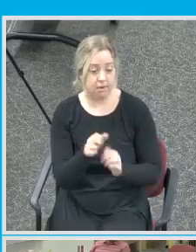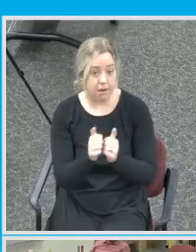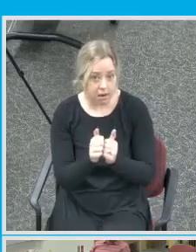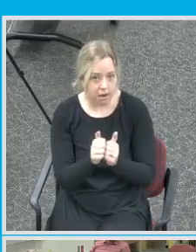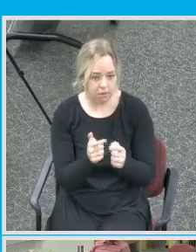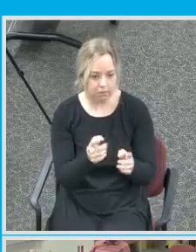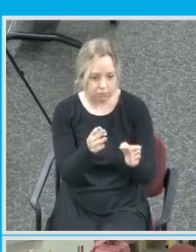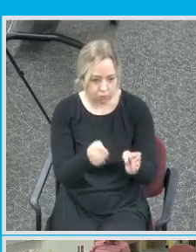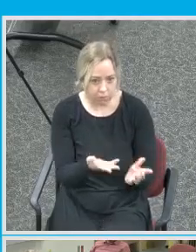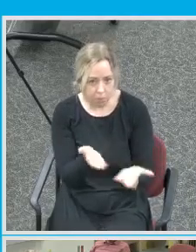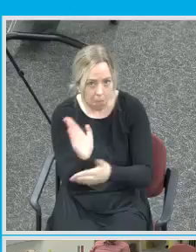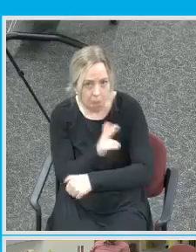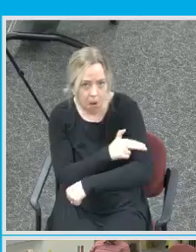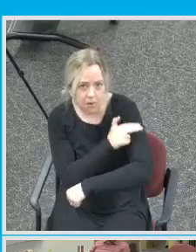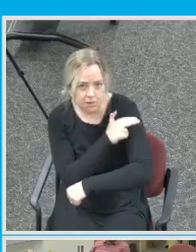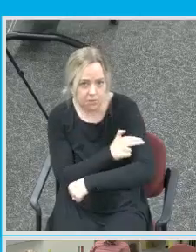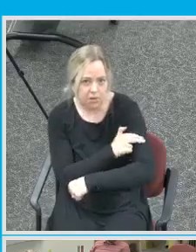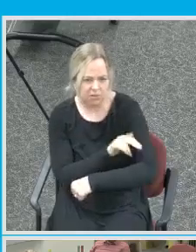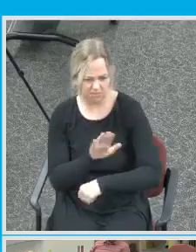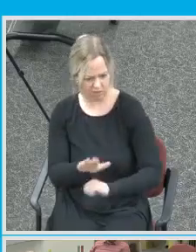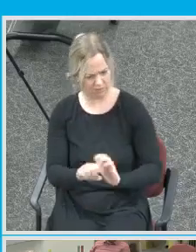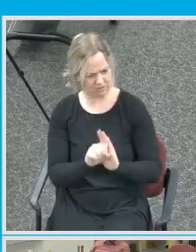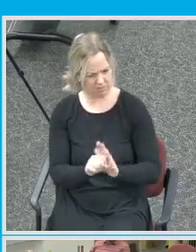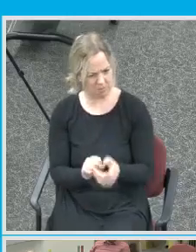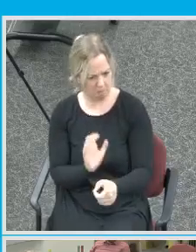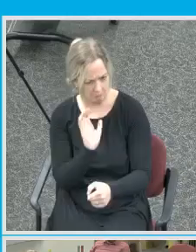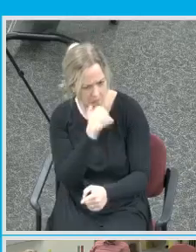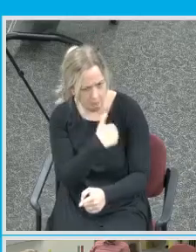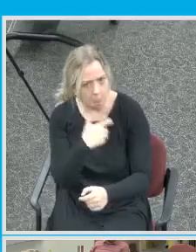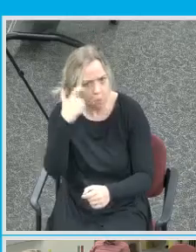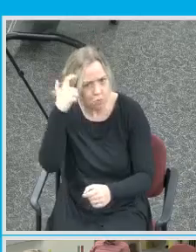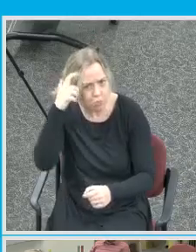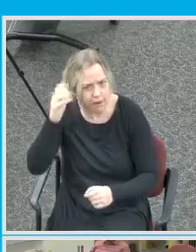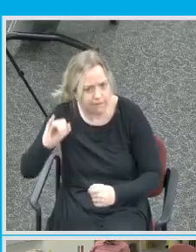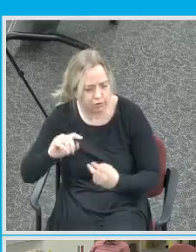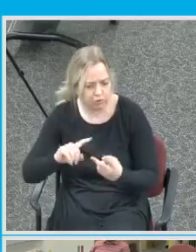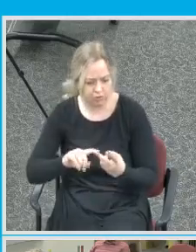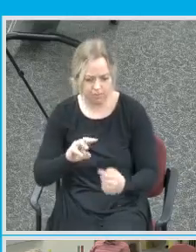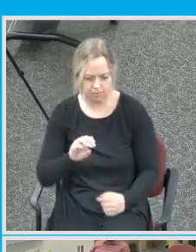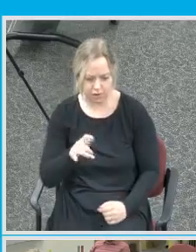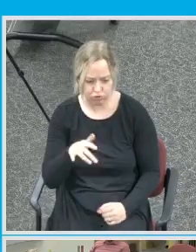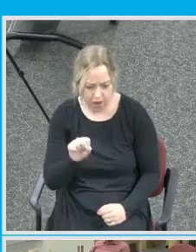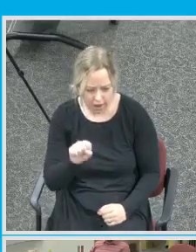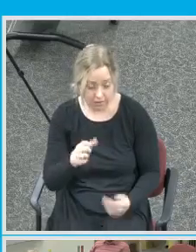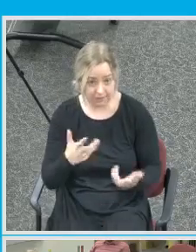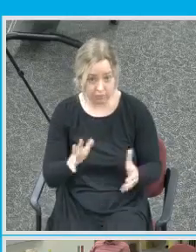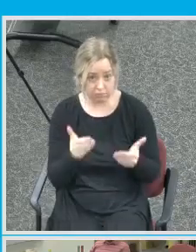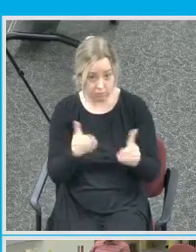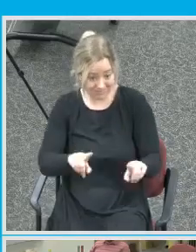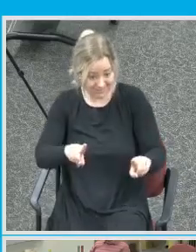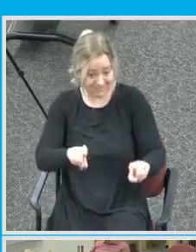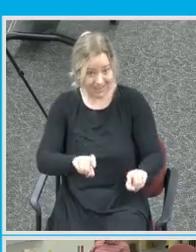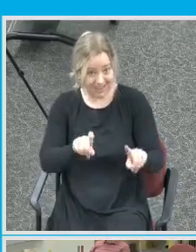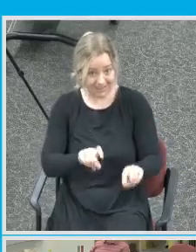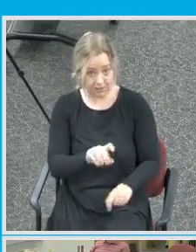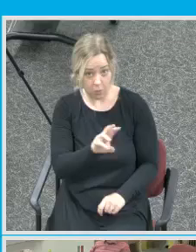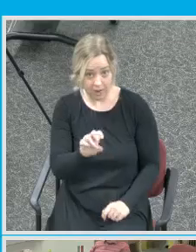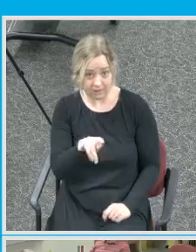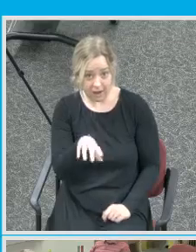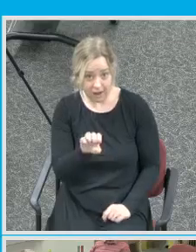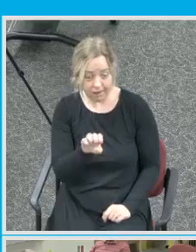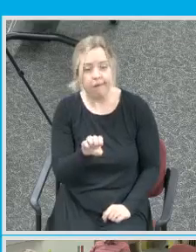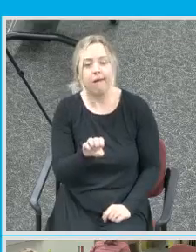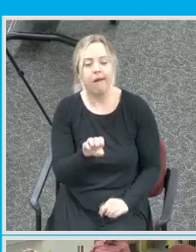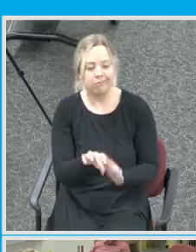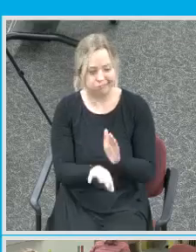who's hospitalized with an unusual symptoms of brain infection or meningitis, and then they do West Nile testing because it's the middle of the summer, and then we